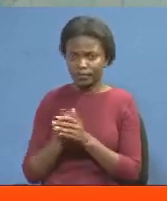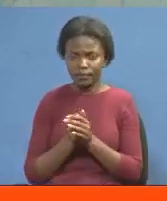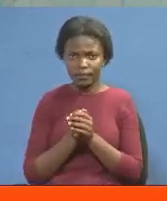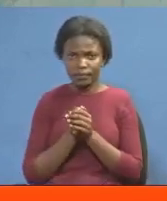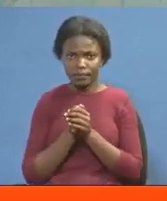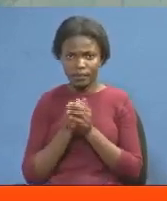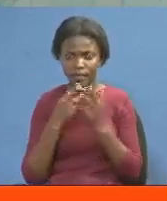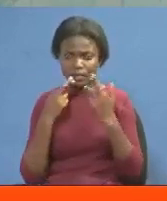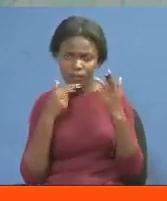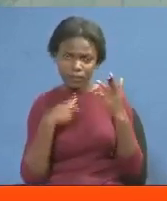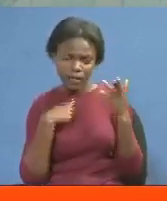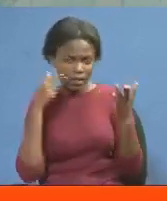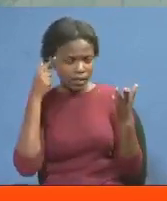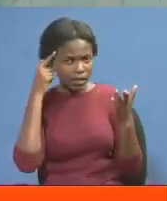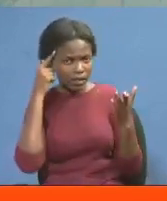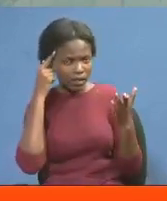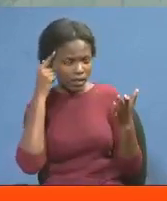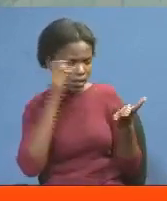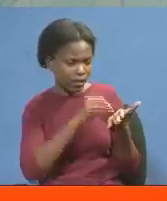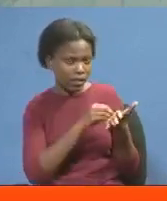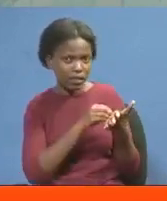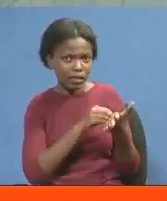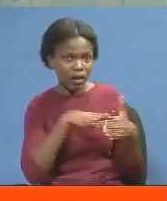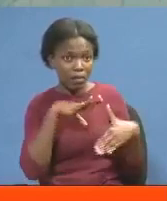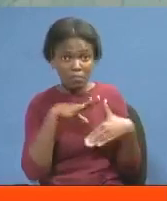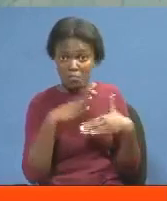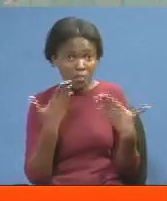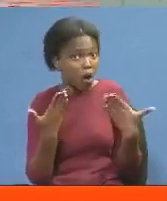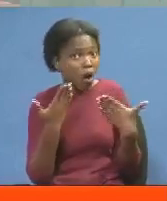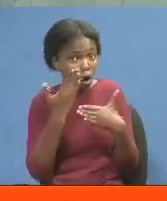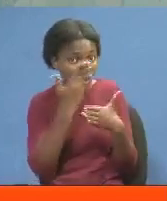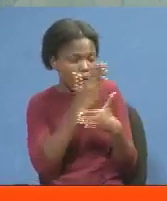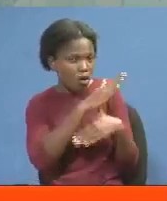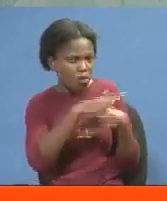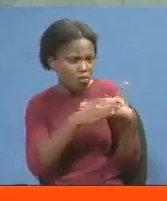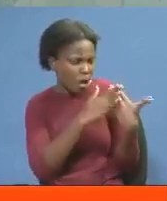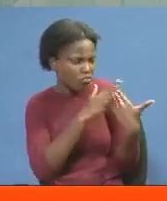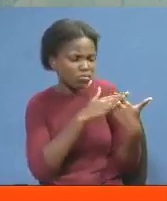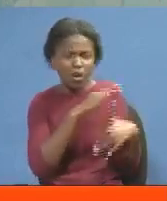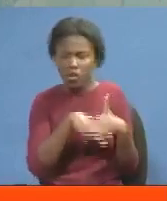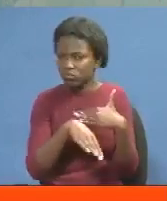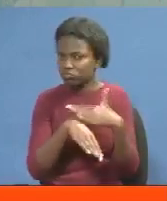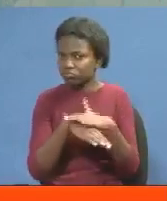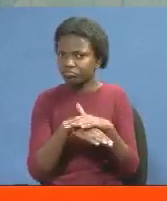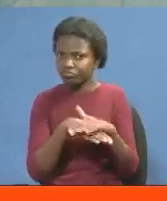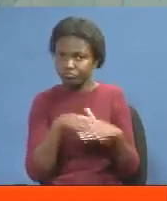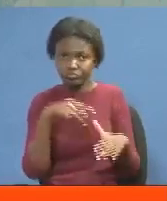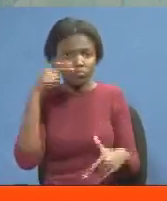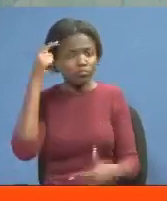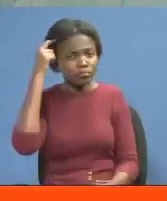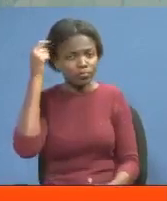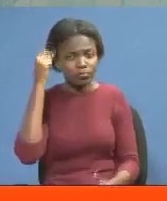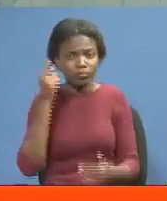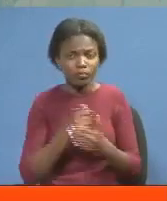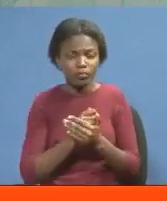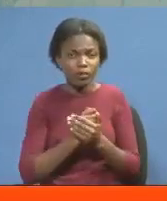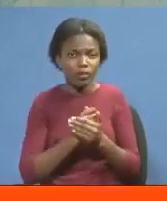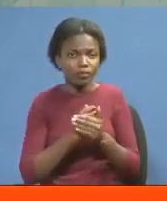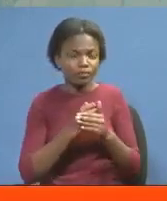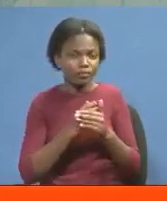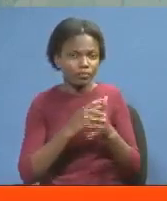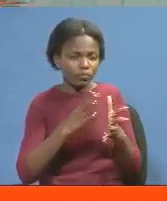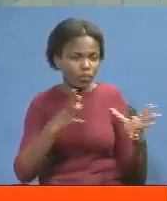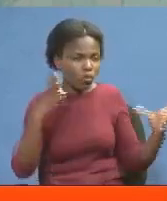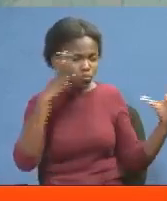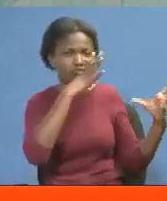online said almost more than half of those are from Somalia. Mm-hmm. Now, put all those people in buses and trucks and whatever you can,